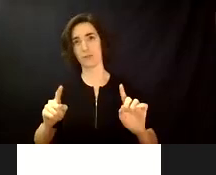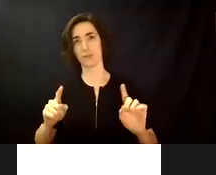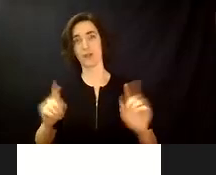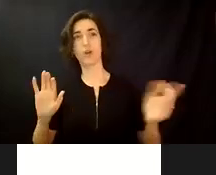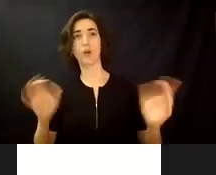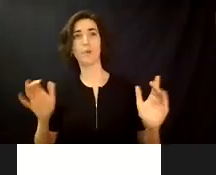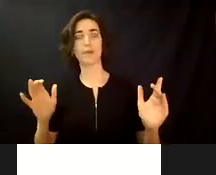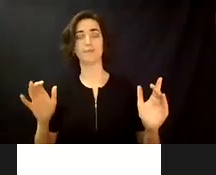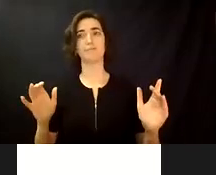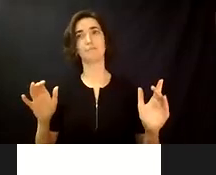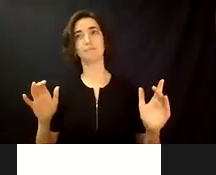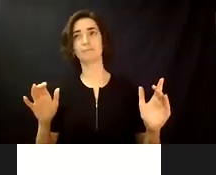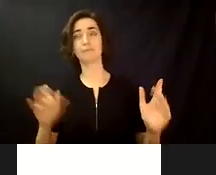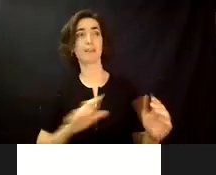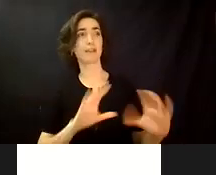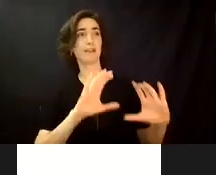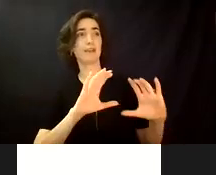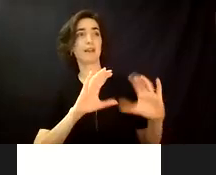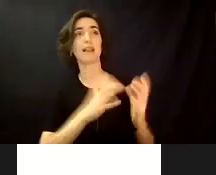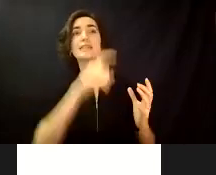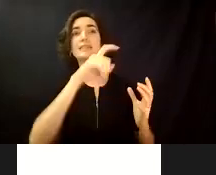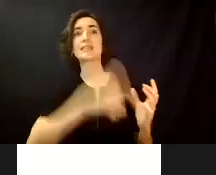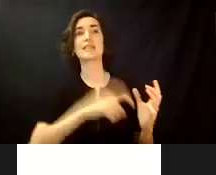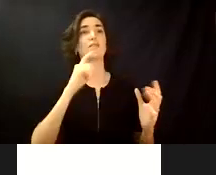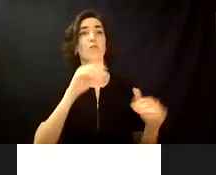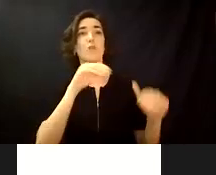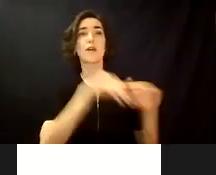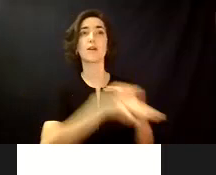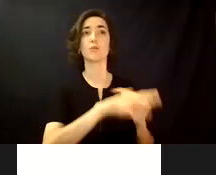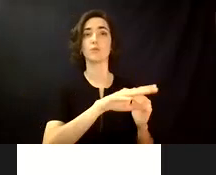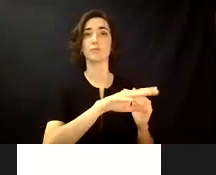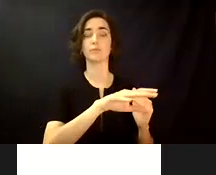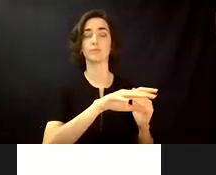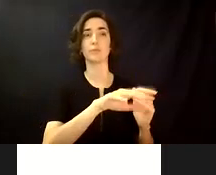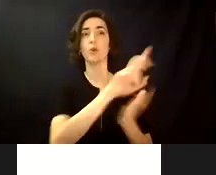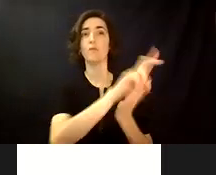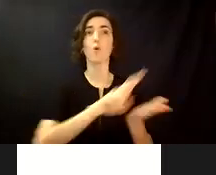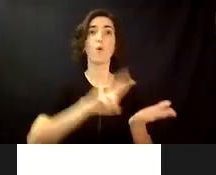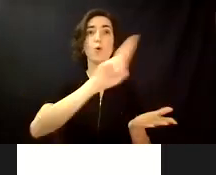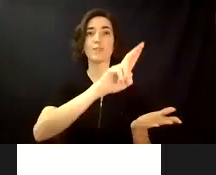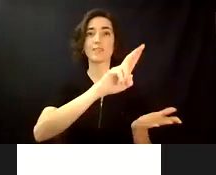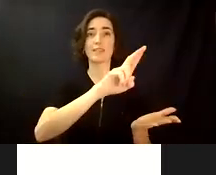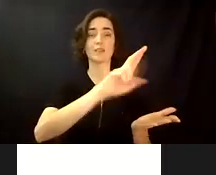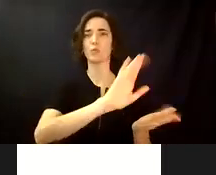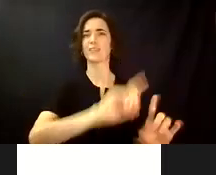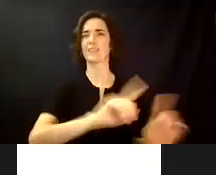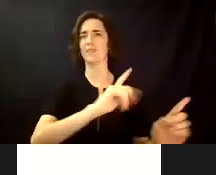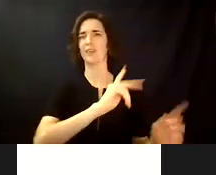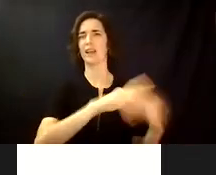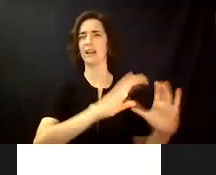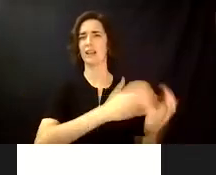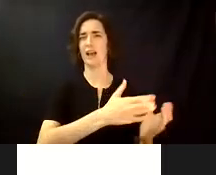would need to apply and to be accepted to a university. So with our